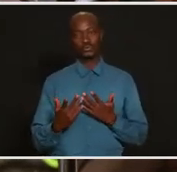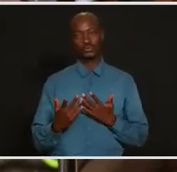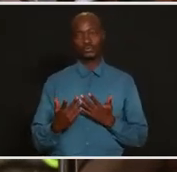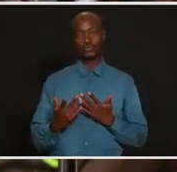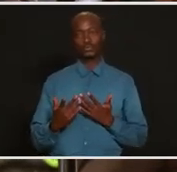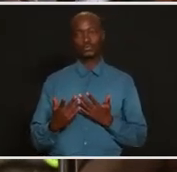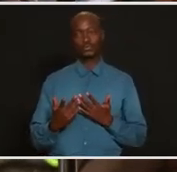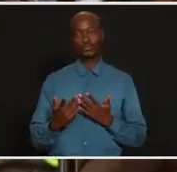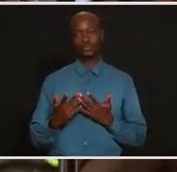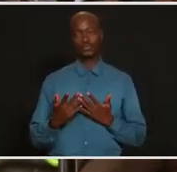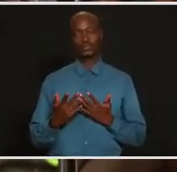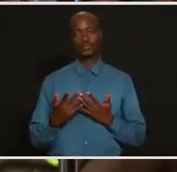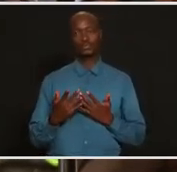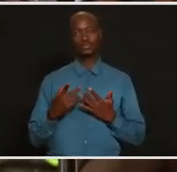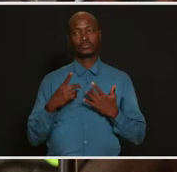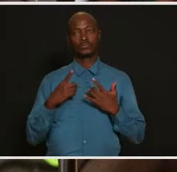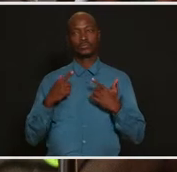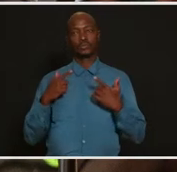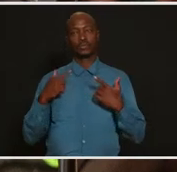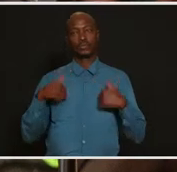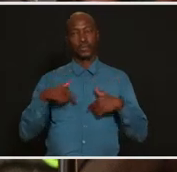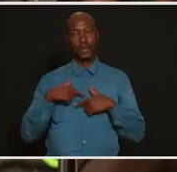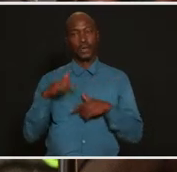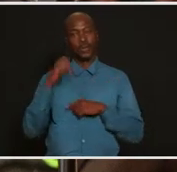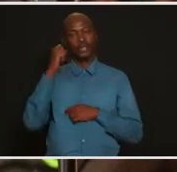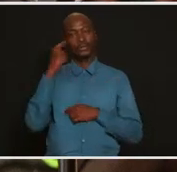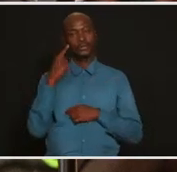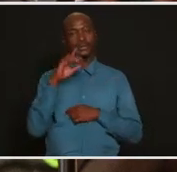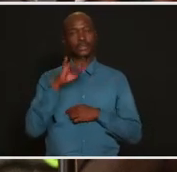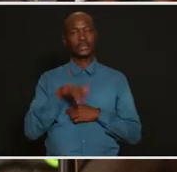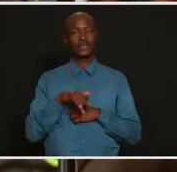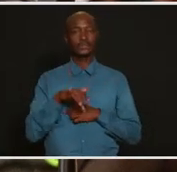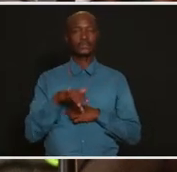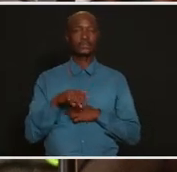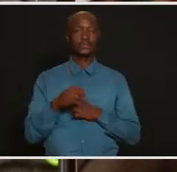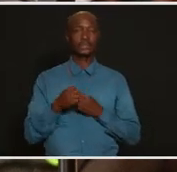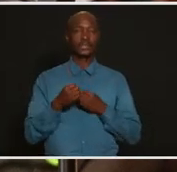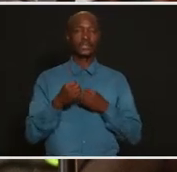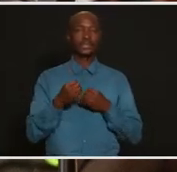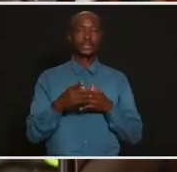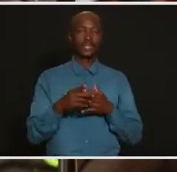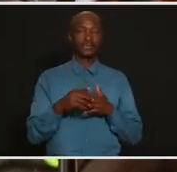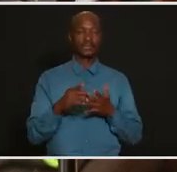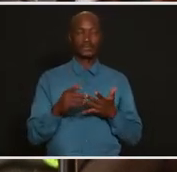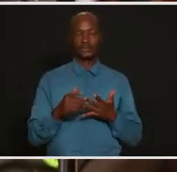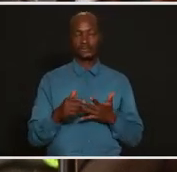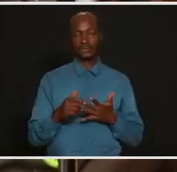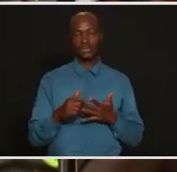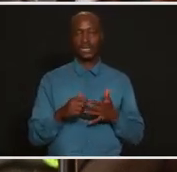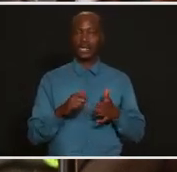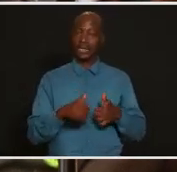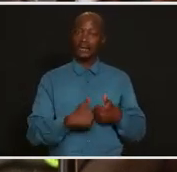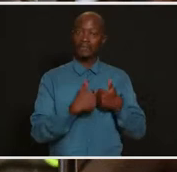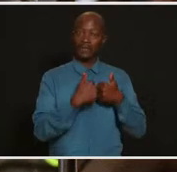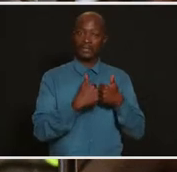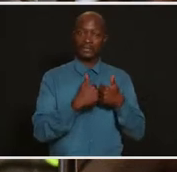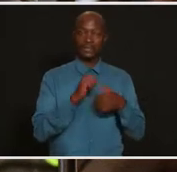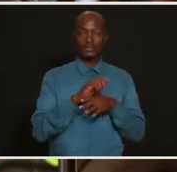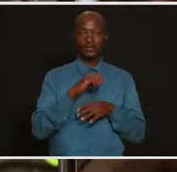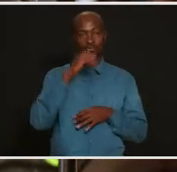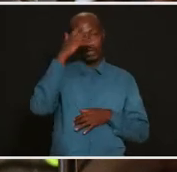our view is that that gives an advantage to an african-speaking